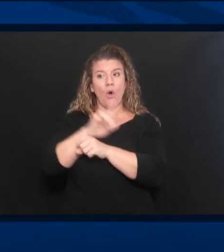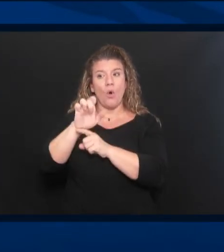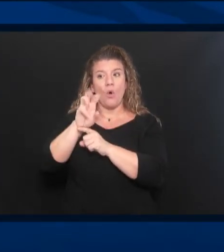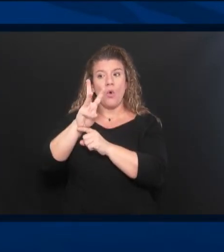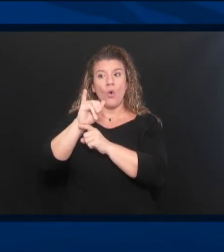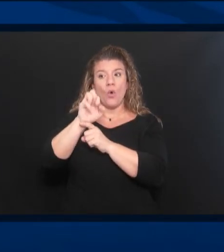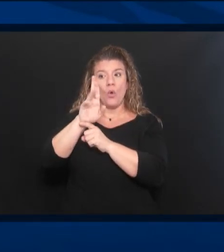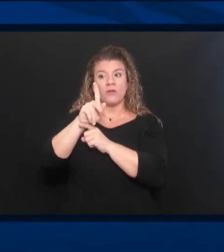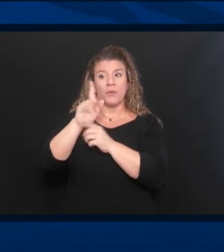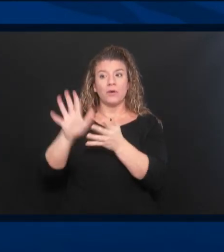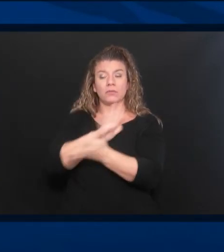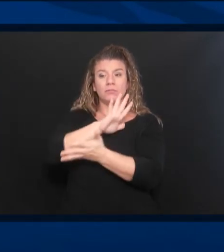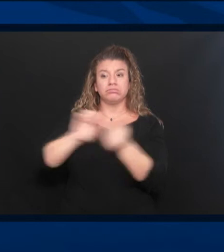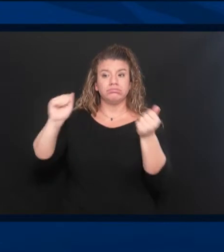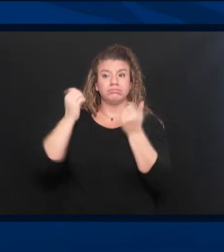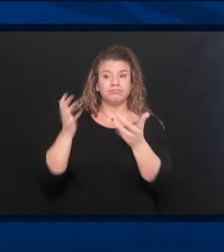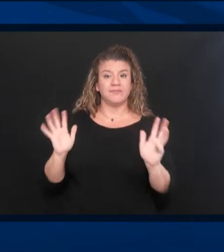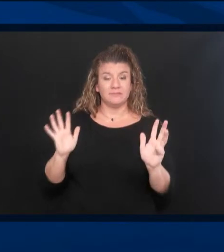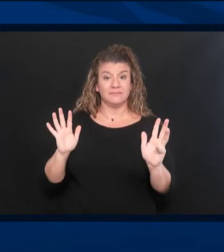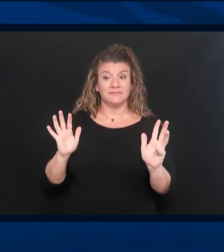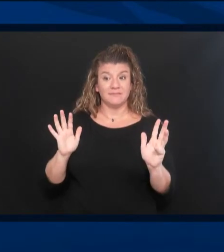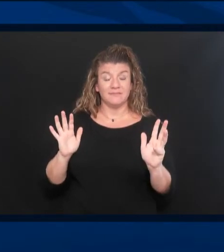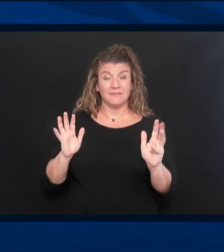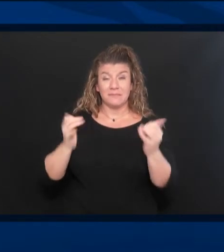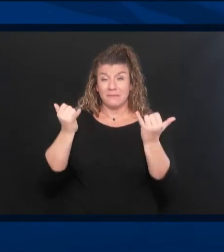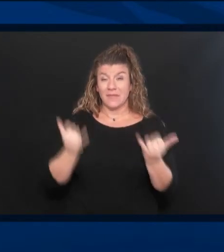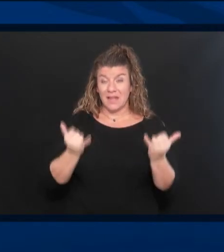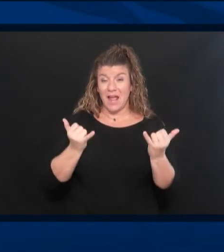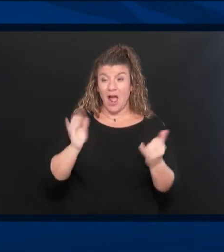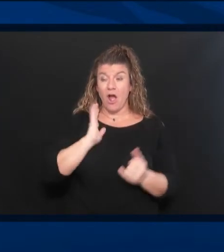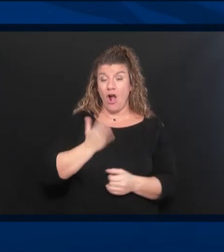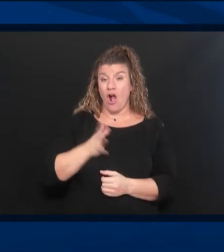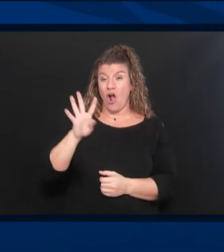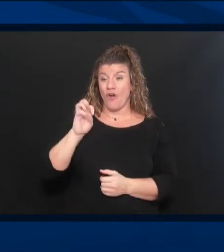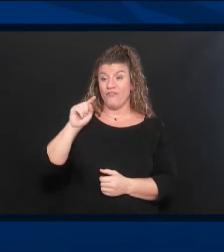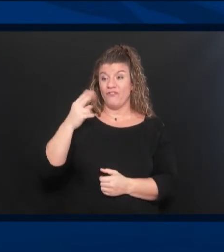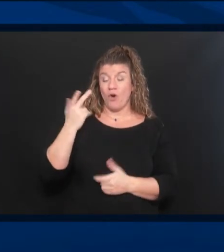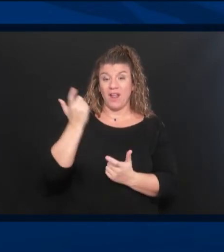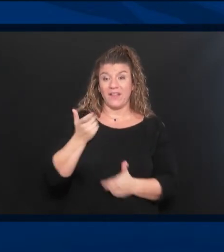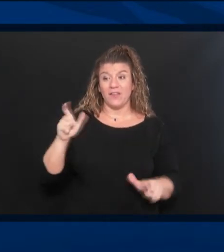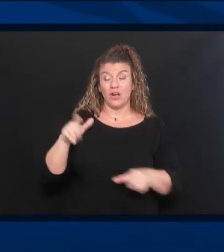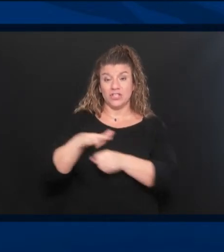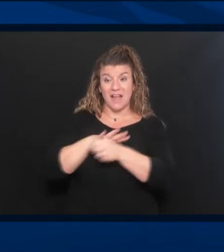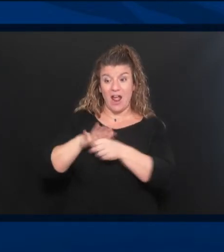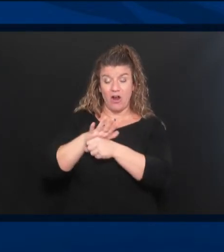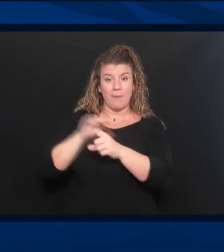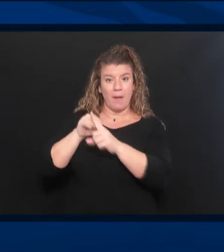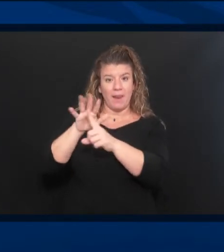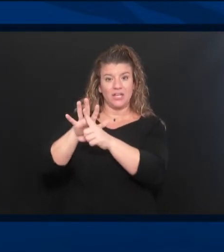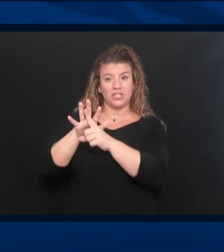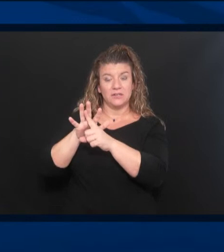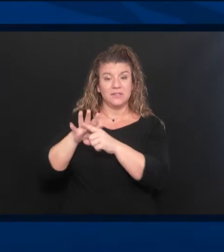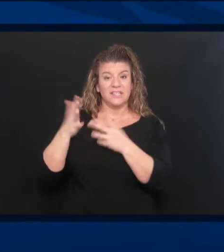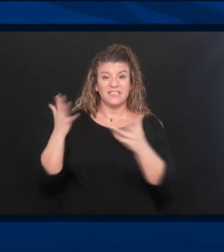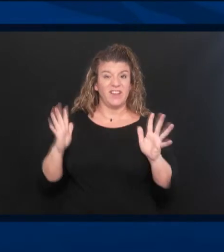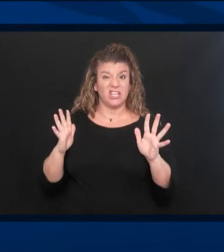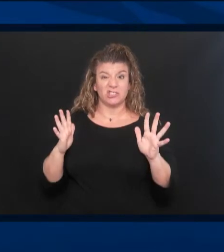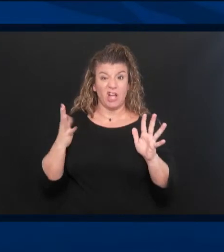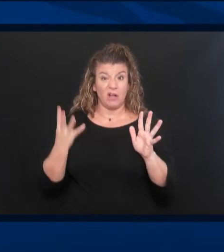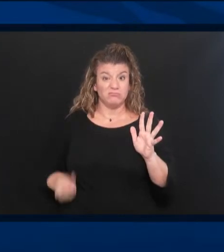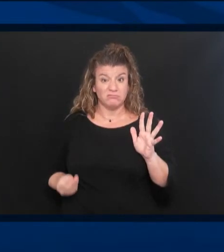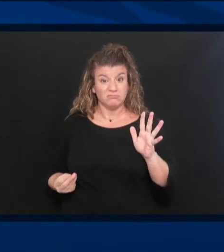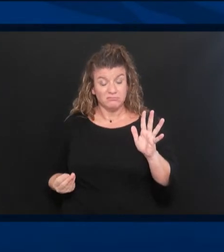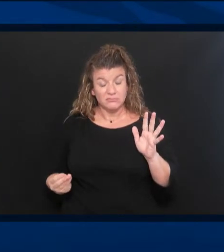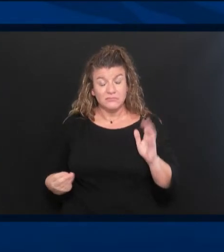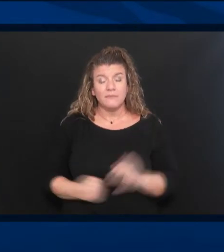Virginia COVID-19 victims now rank as the state's 40th largest area by population, just to give you an idea. In talking